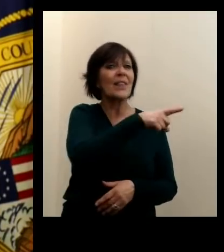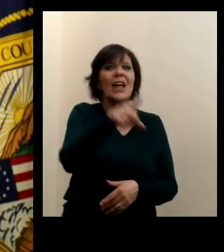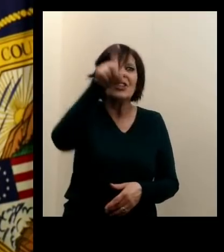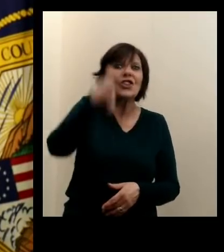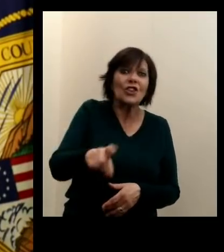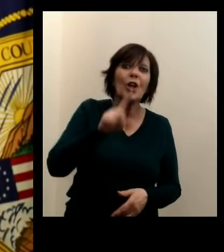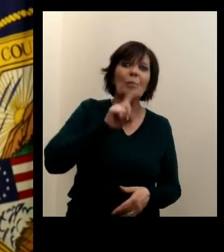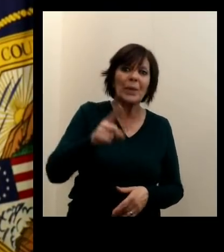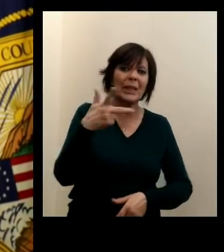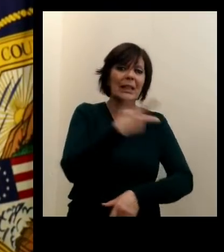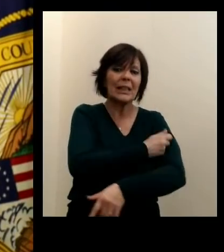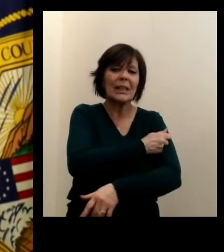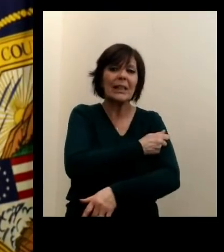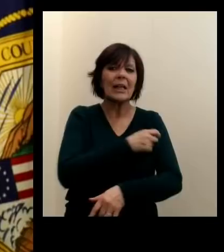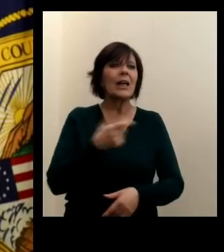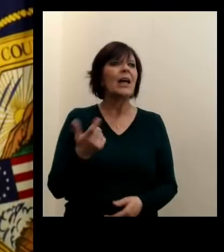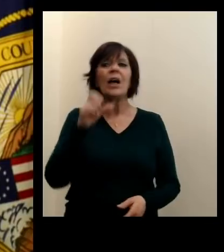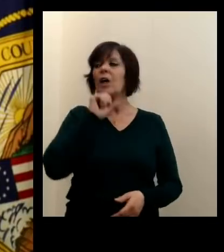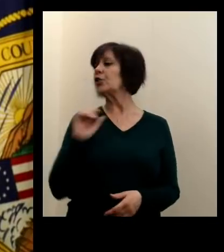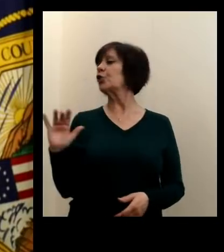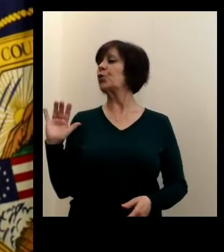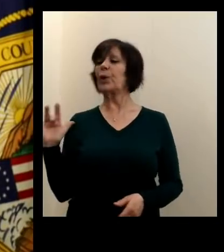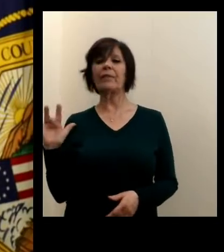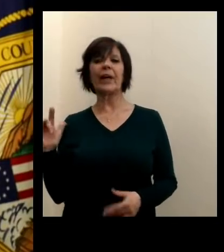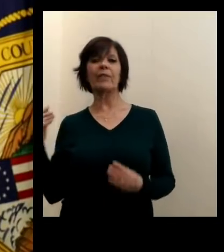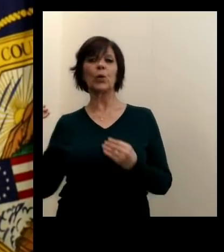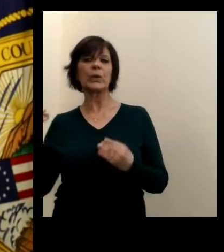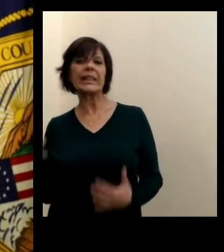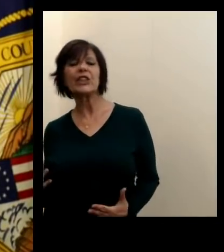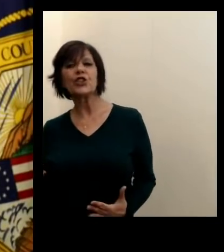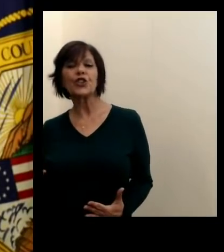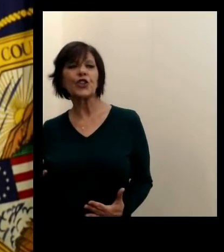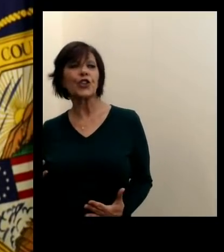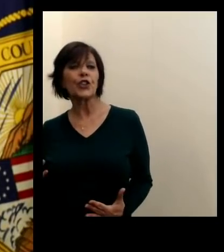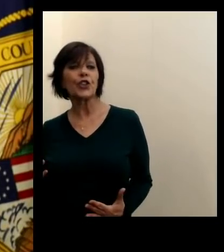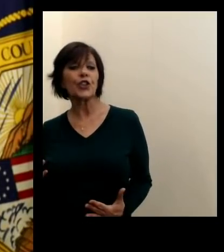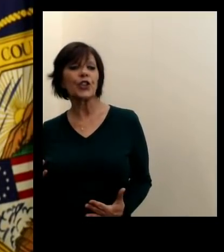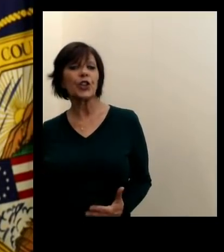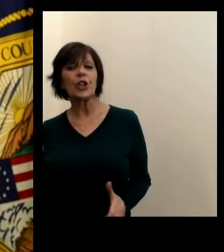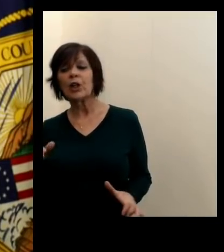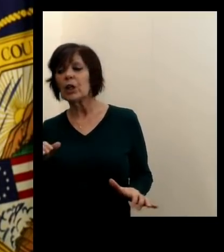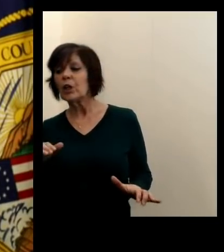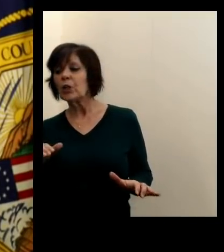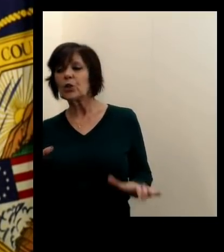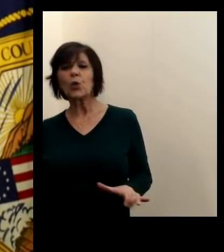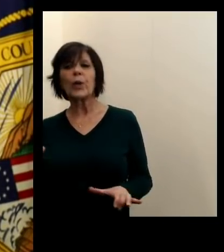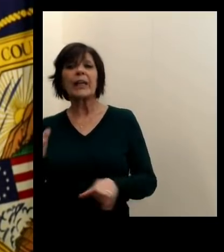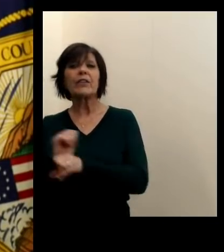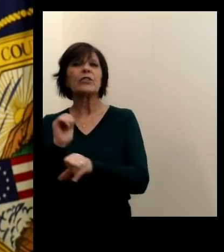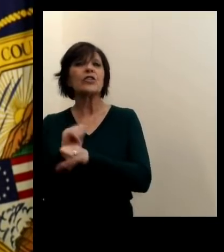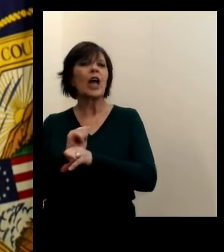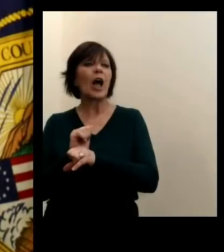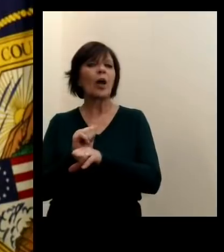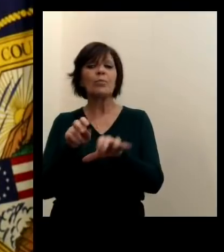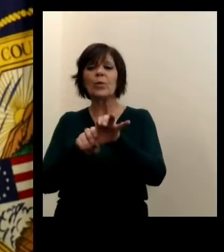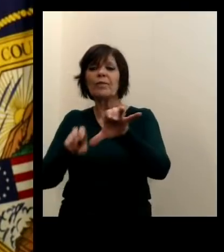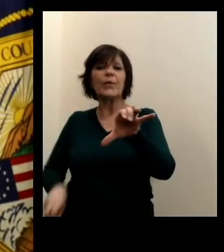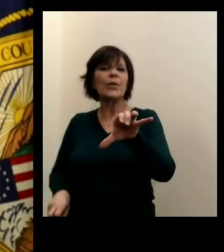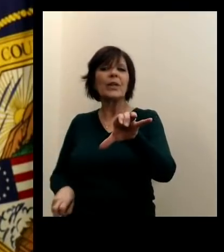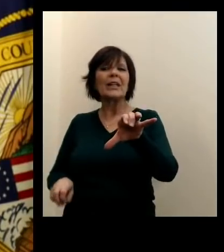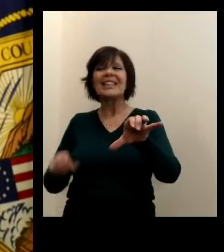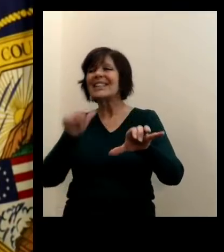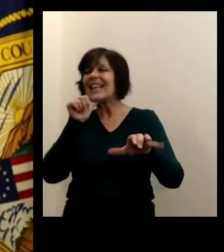vaccinated. A 25-year-old teacher who is doing their job virtually and is not at